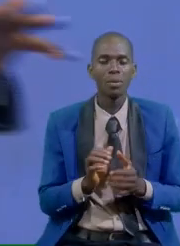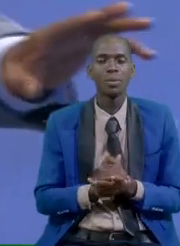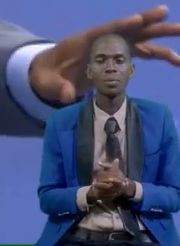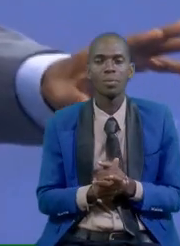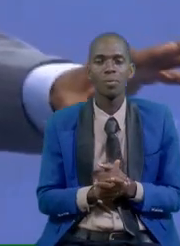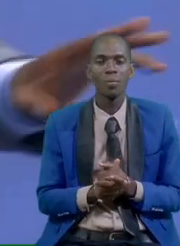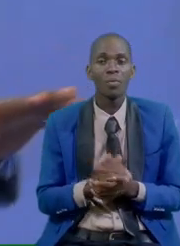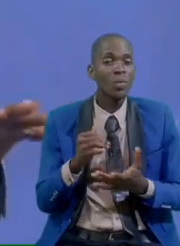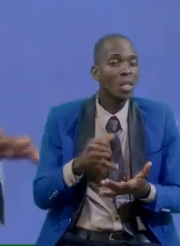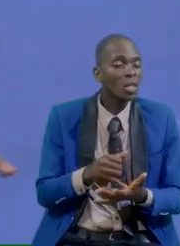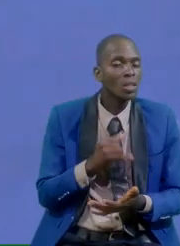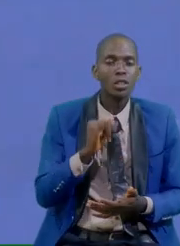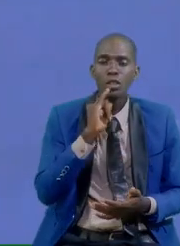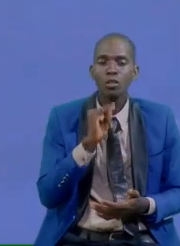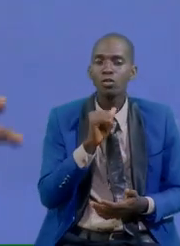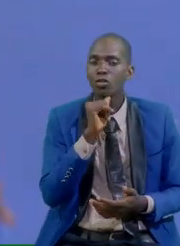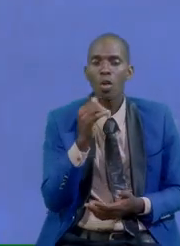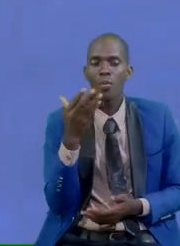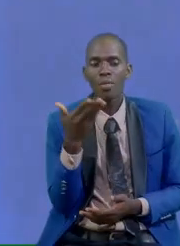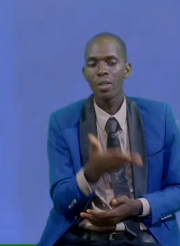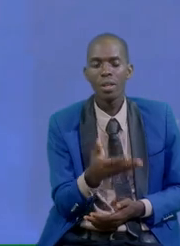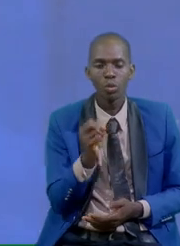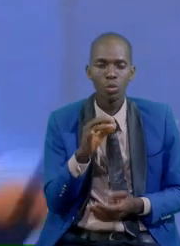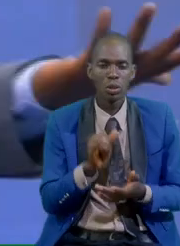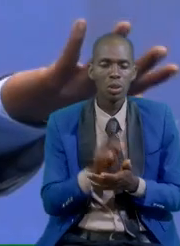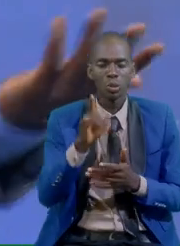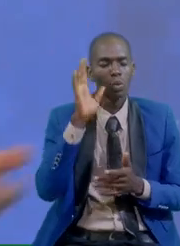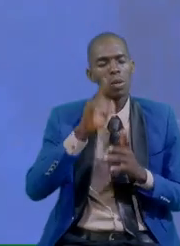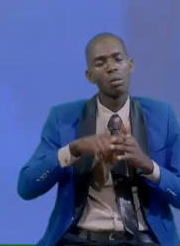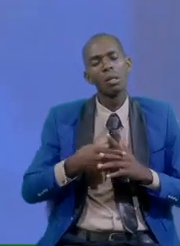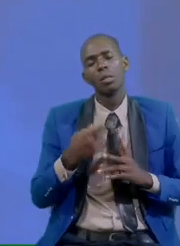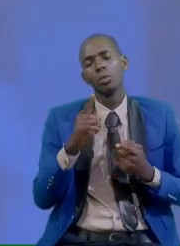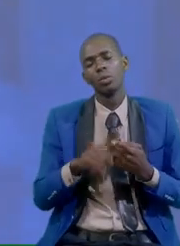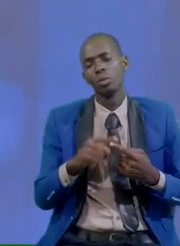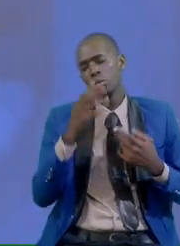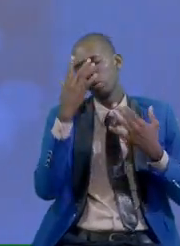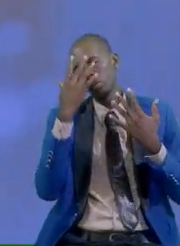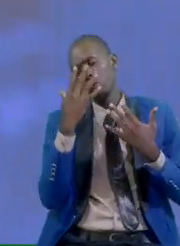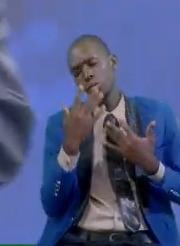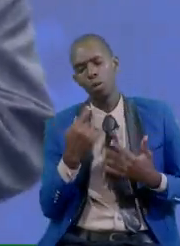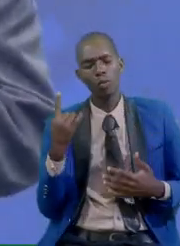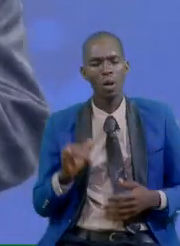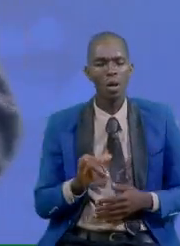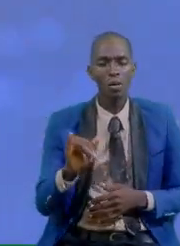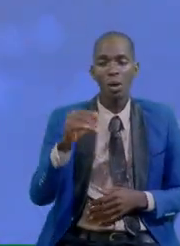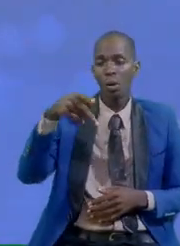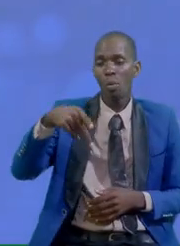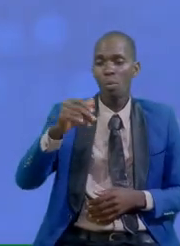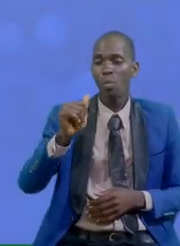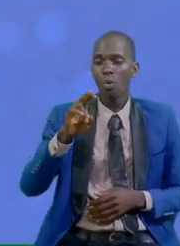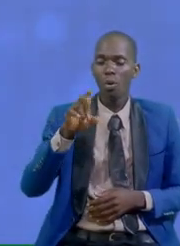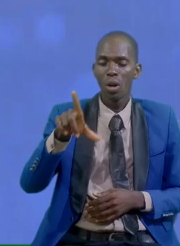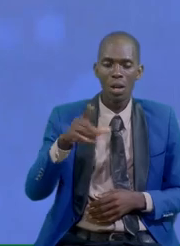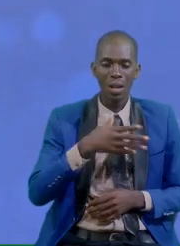It's not there so that you'll be regretting forever and ever. And Paul and Silas knew that. And Paul and